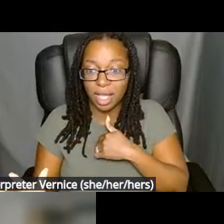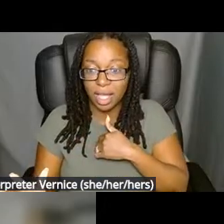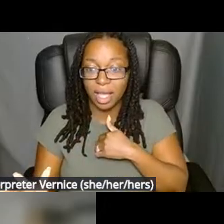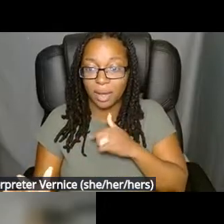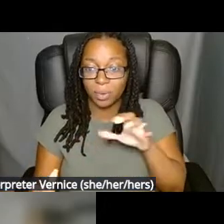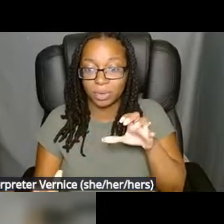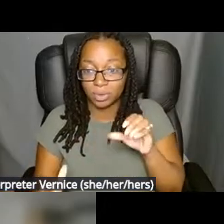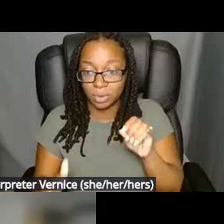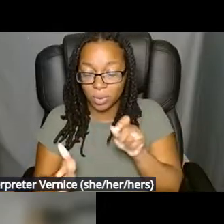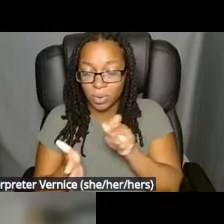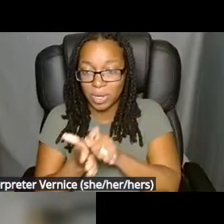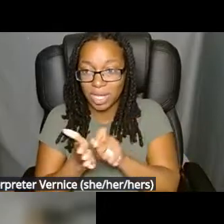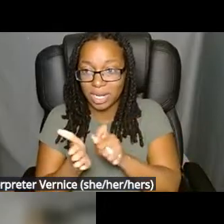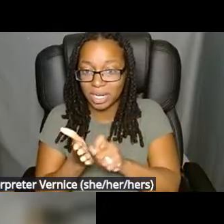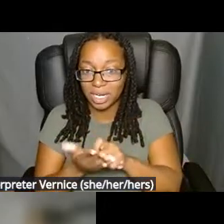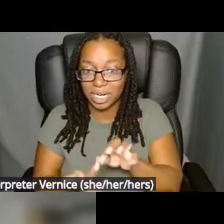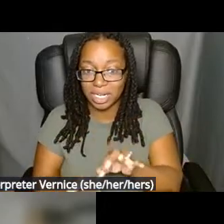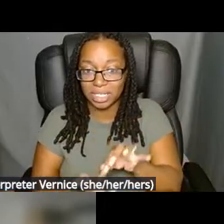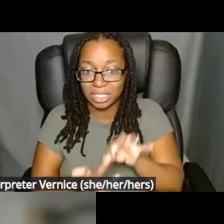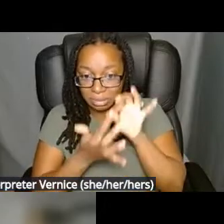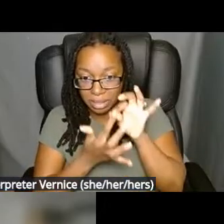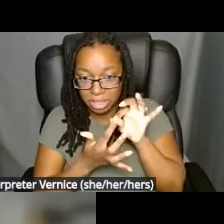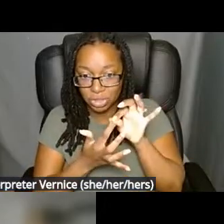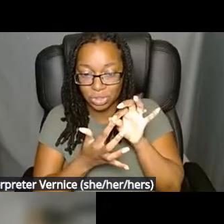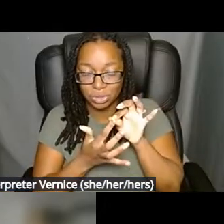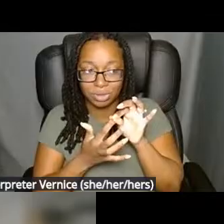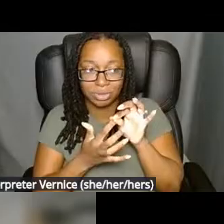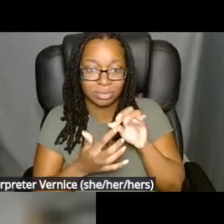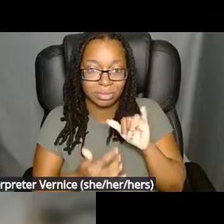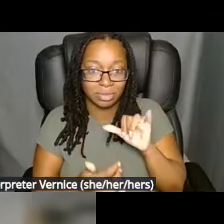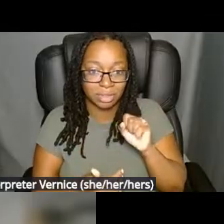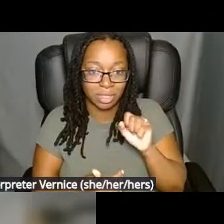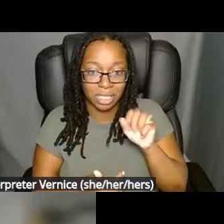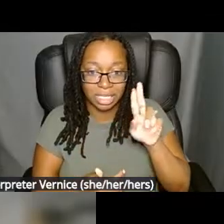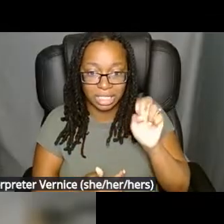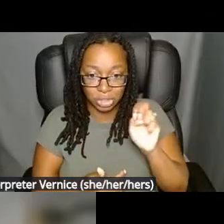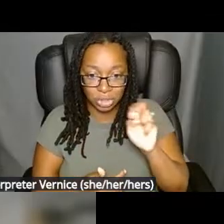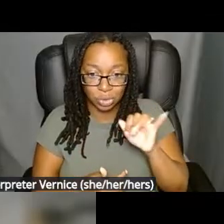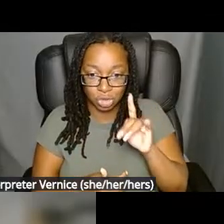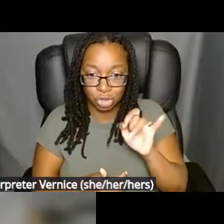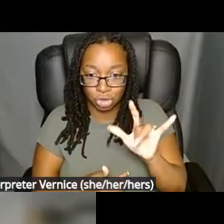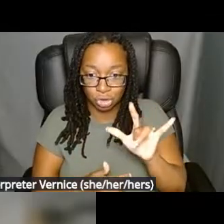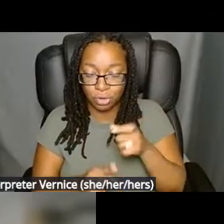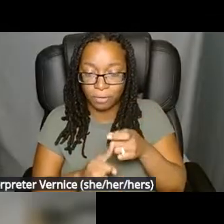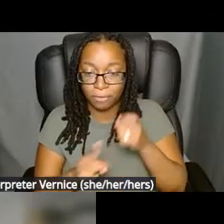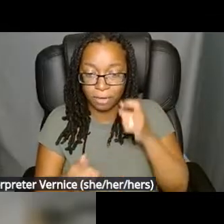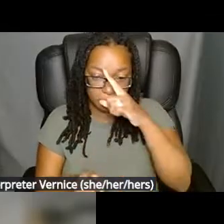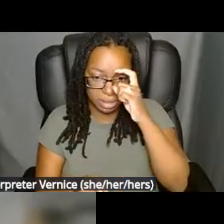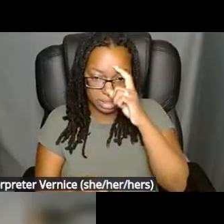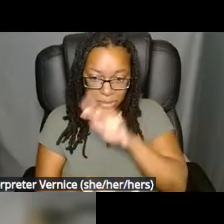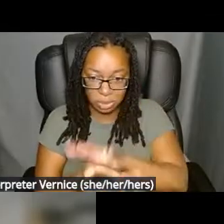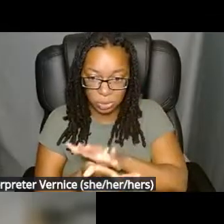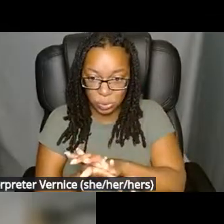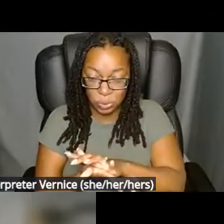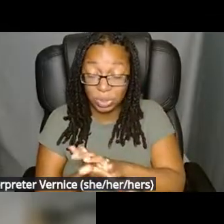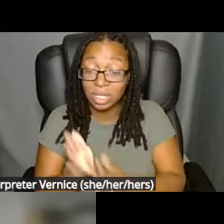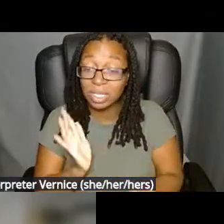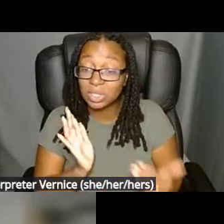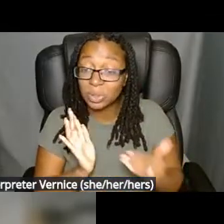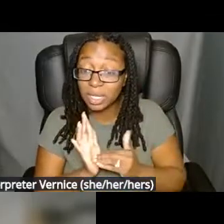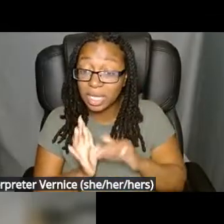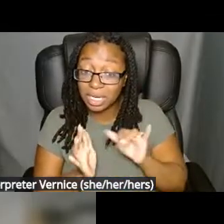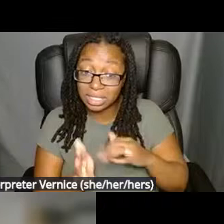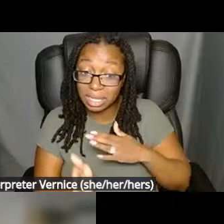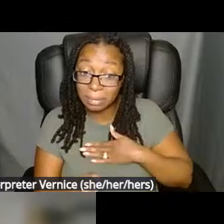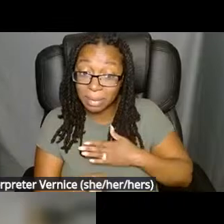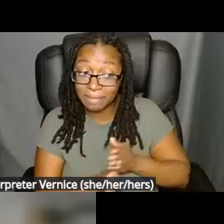co-editing a special issue journal from the summer school. So again, is it my field? Mm-mm. But